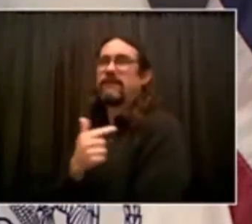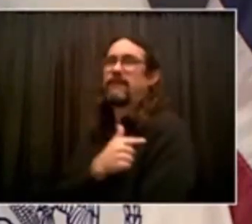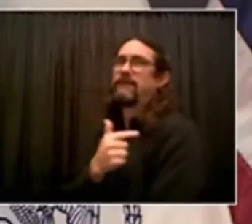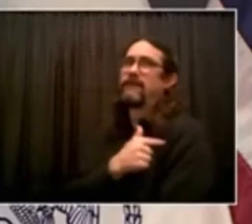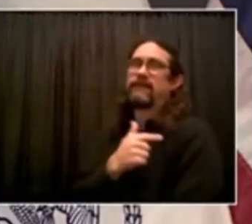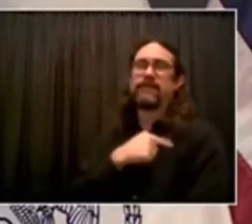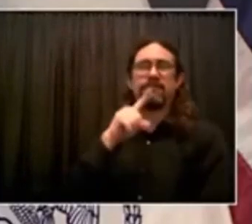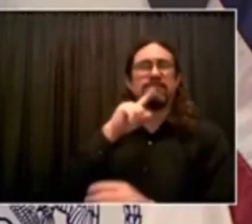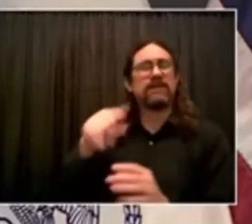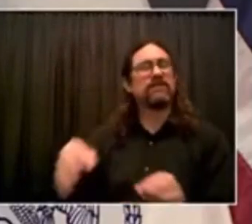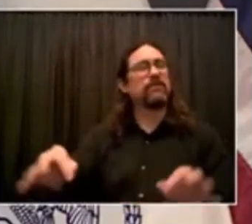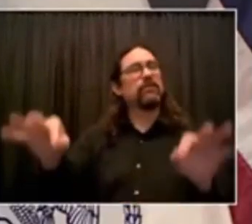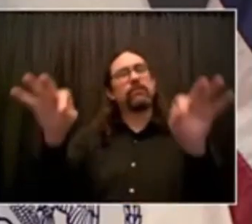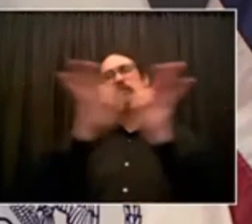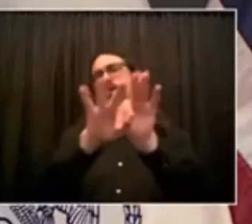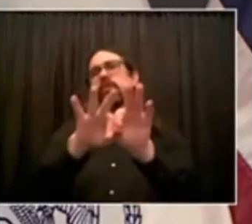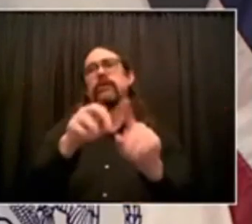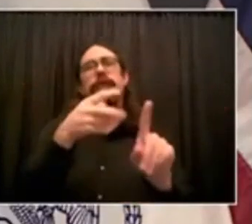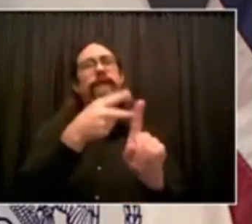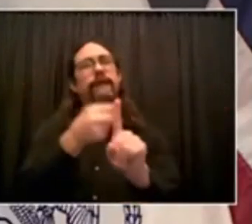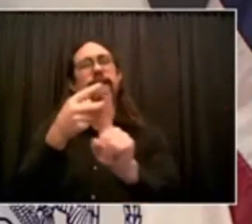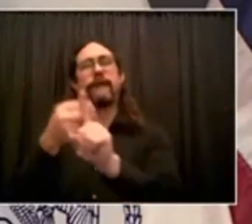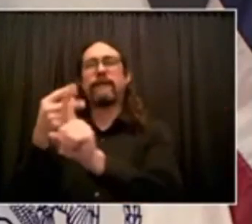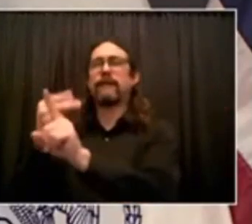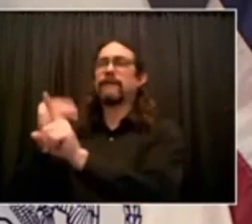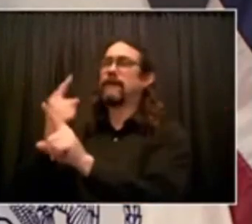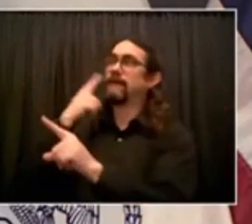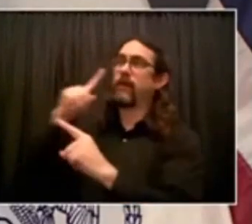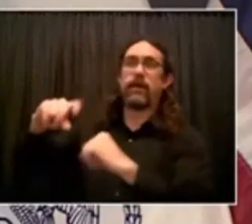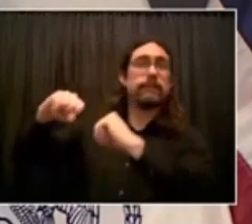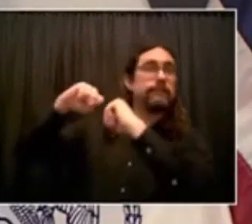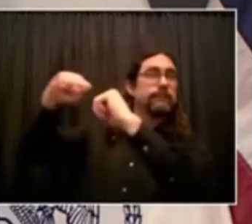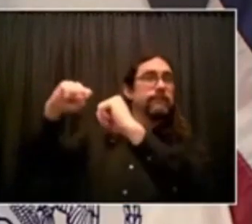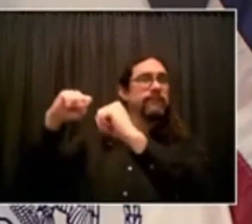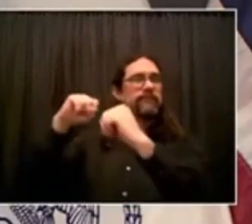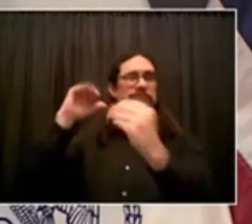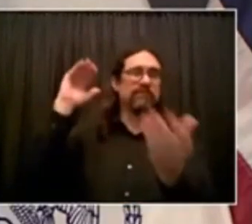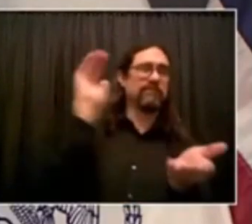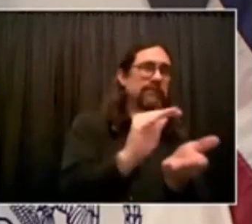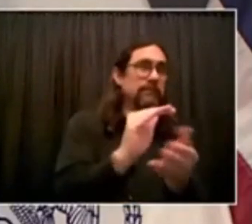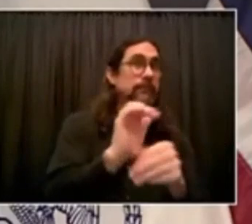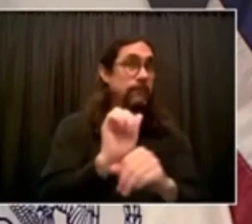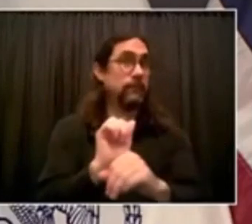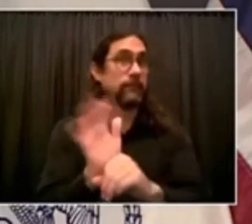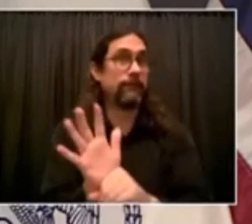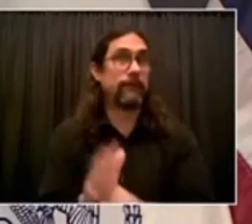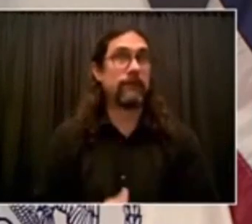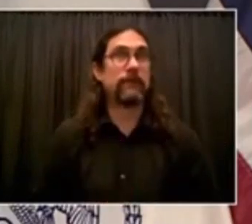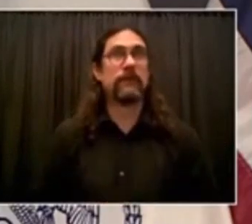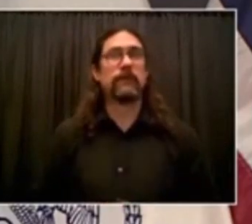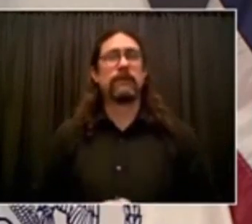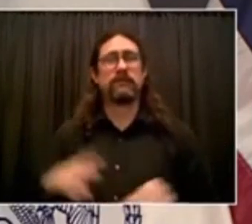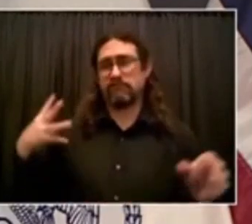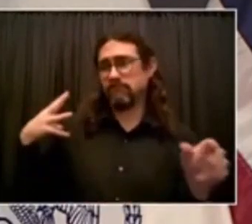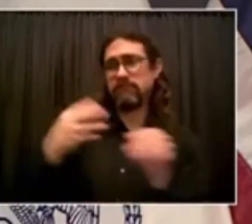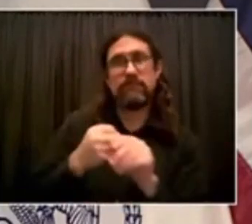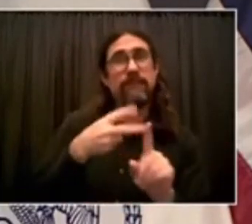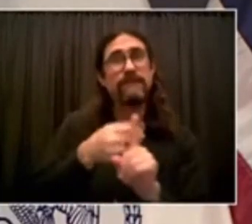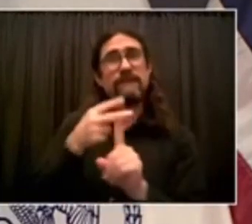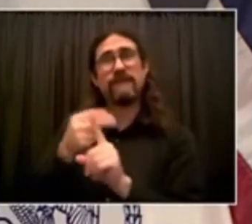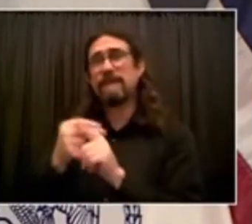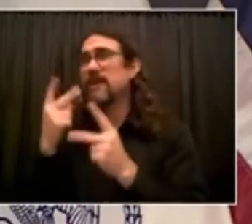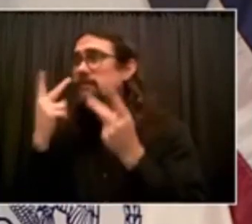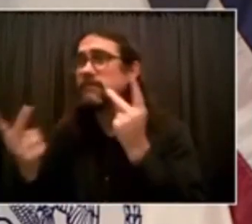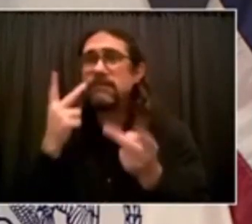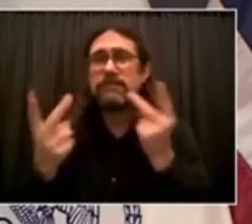war against COVID. It's the one thing that has worked every single time across the board. On a strategic level, it's the reason New York